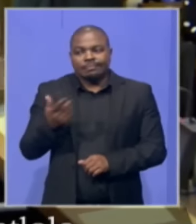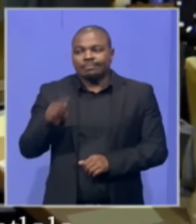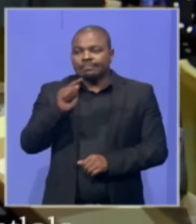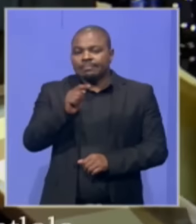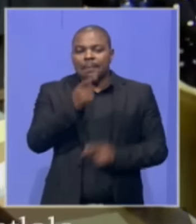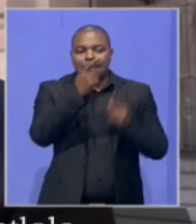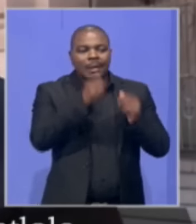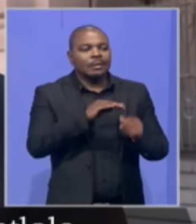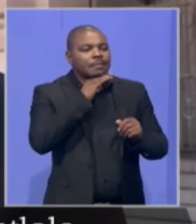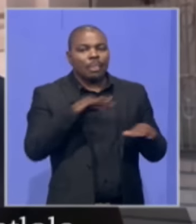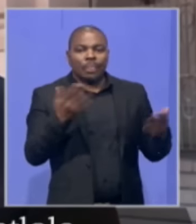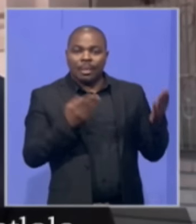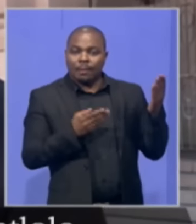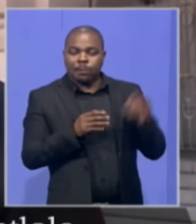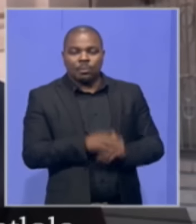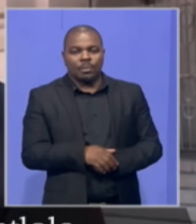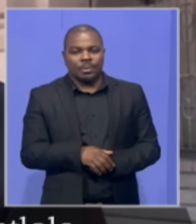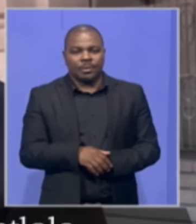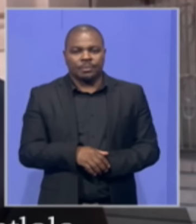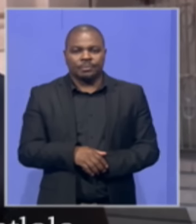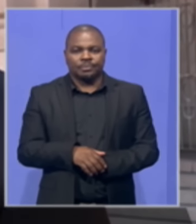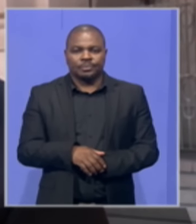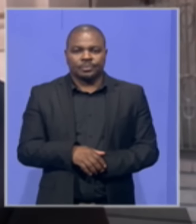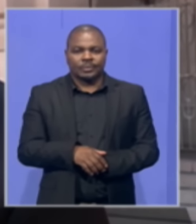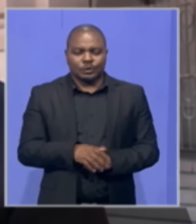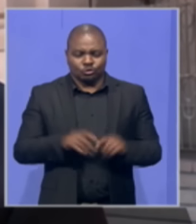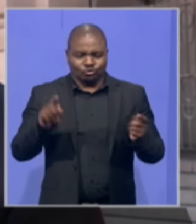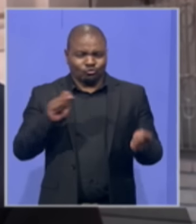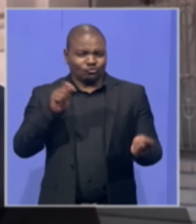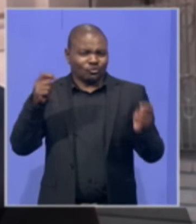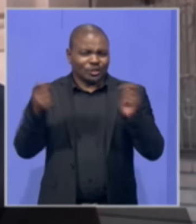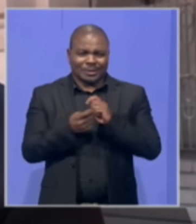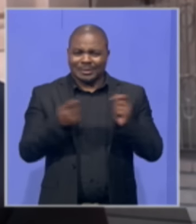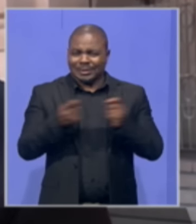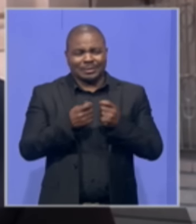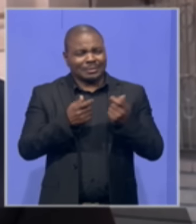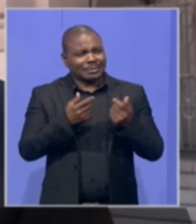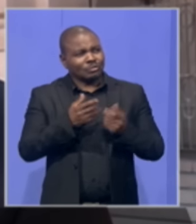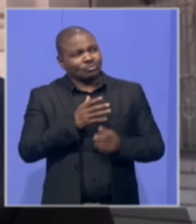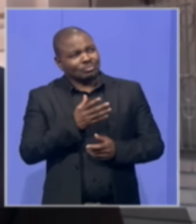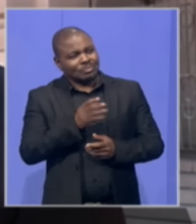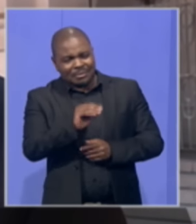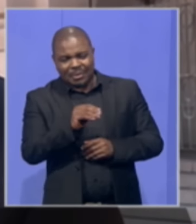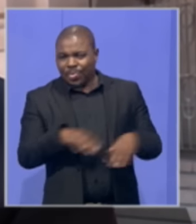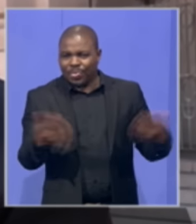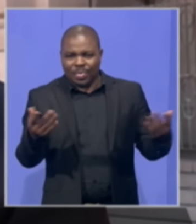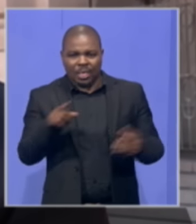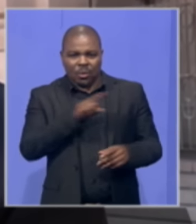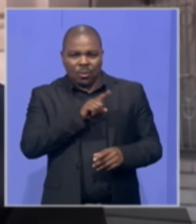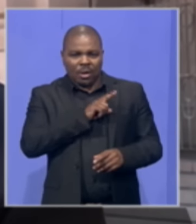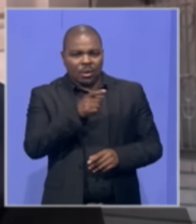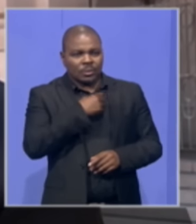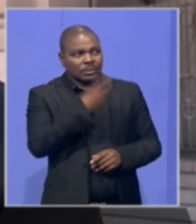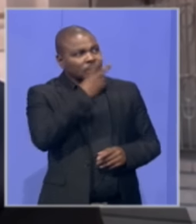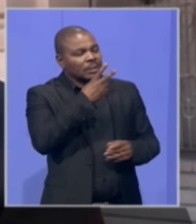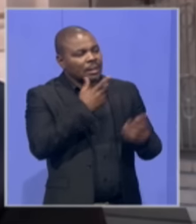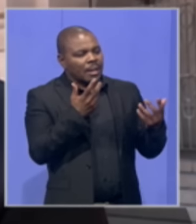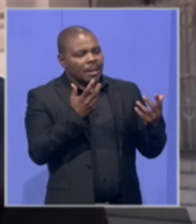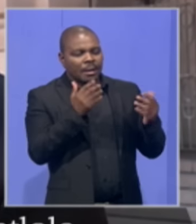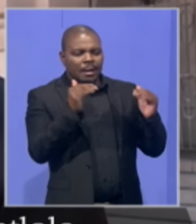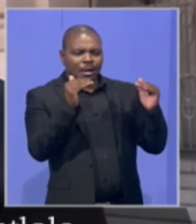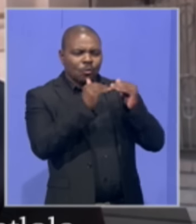madi. It's really not that much of a change from what we had. We've seen that the equitable share hasn't grown.